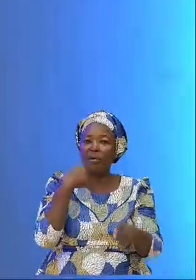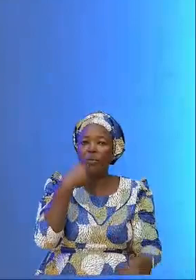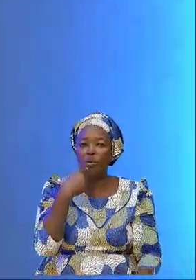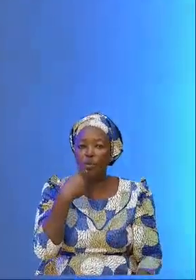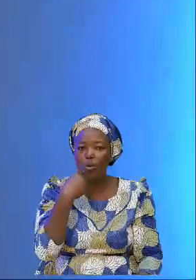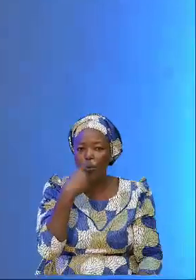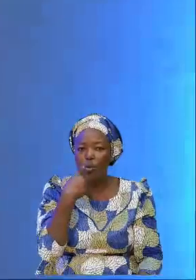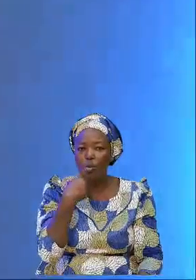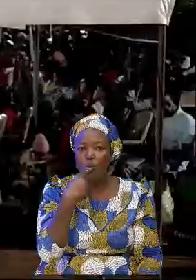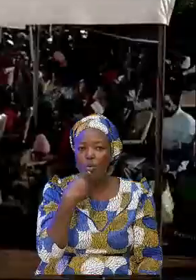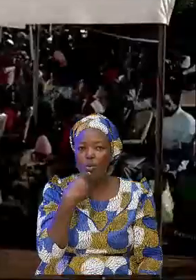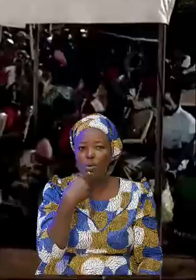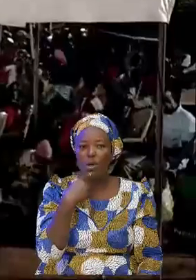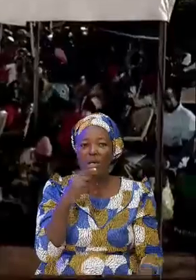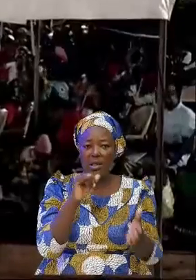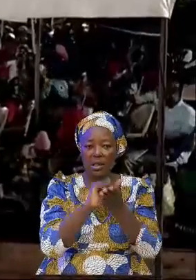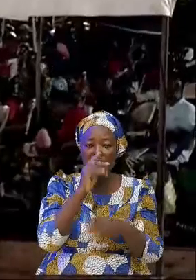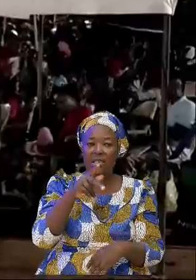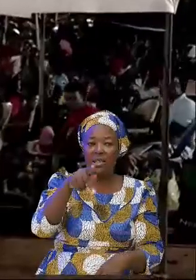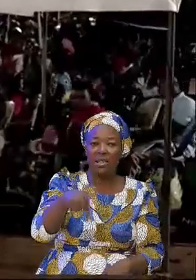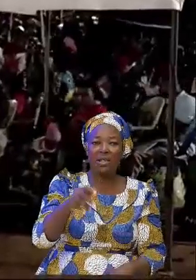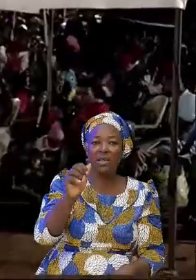And the Lord shall deliver who?